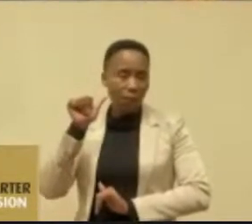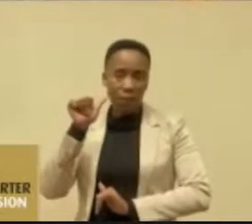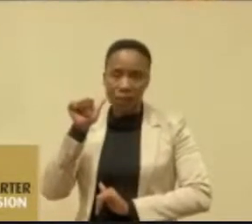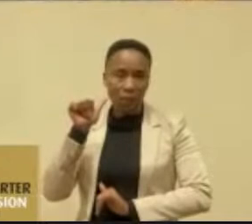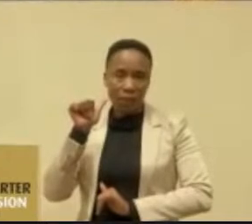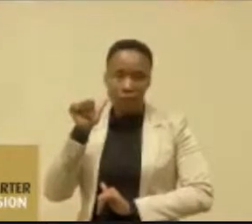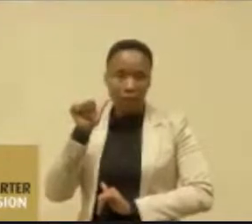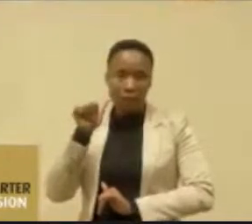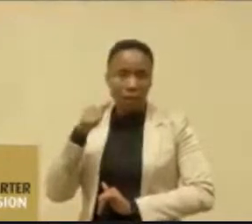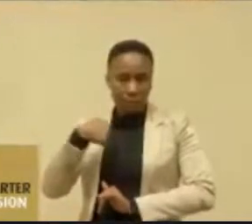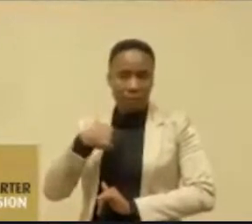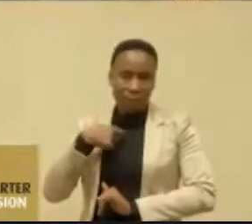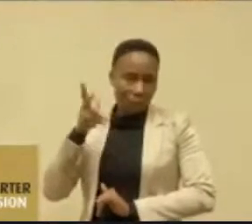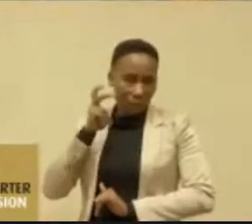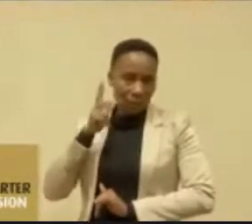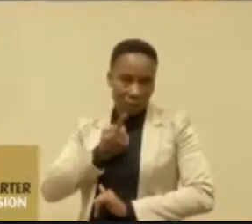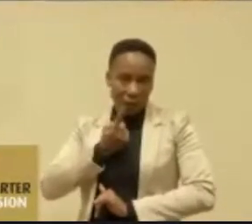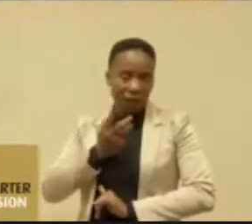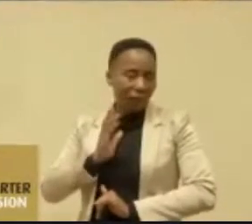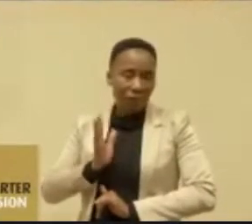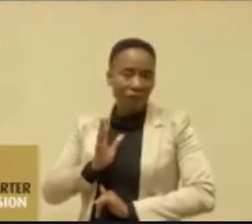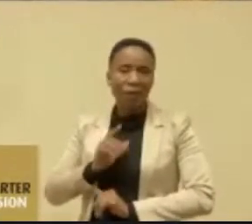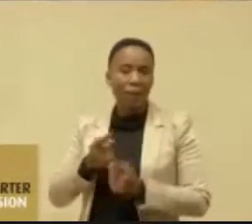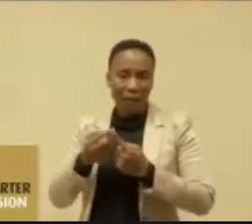oh i must try to use this one